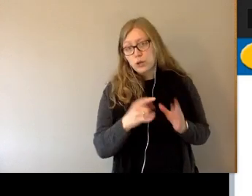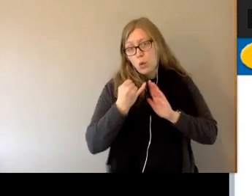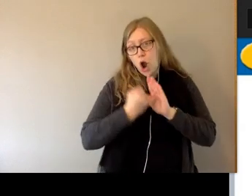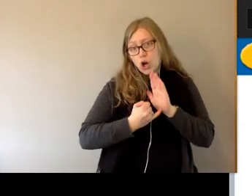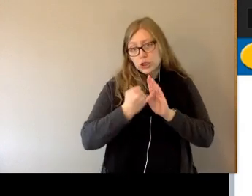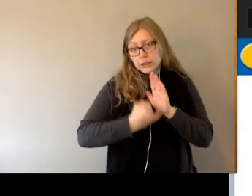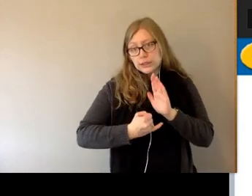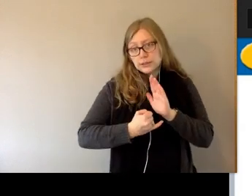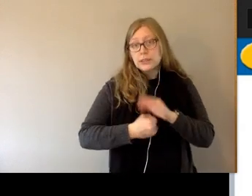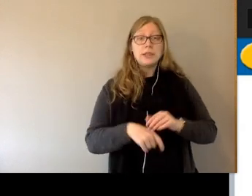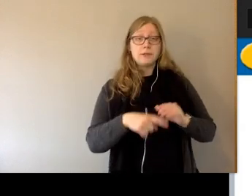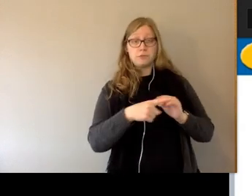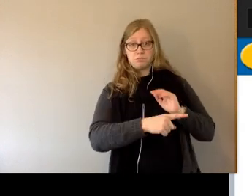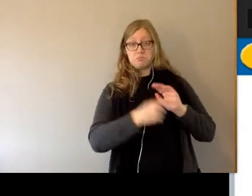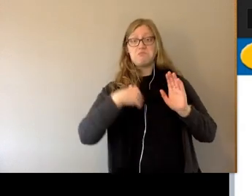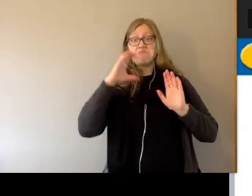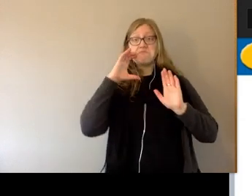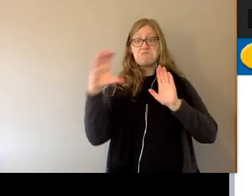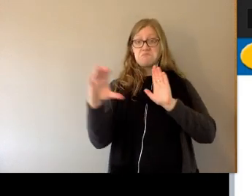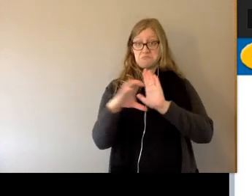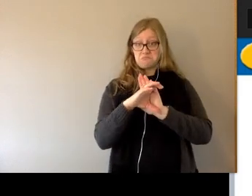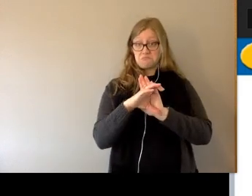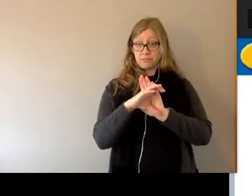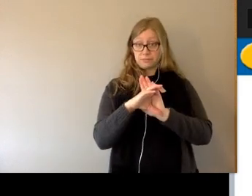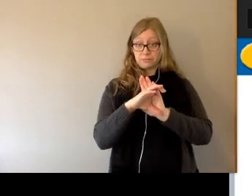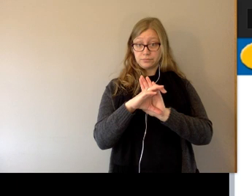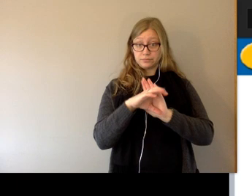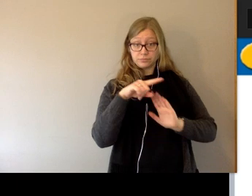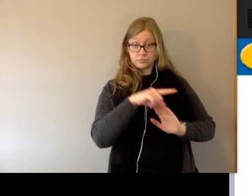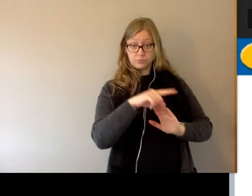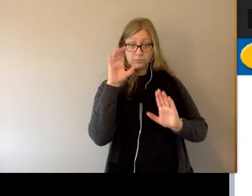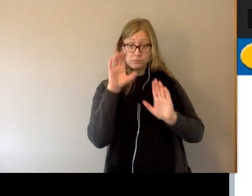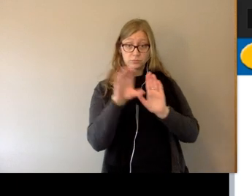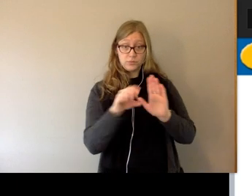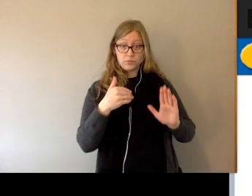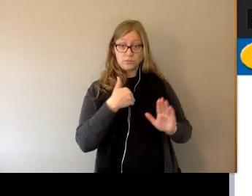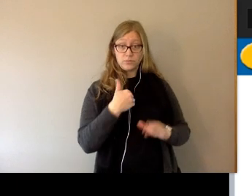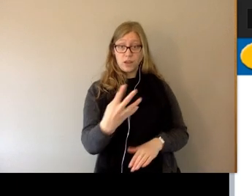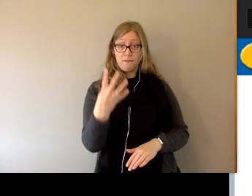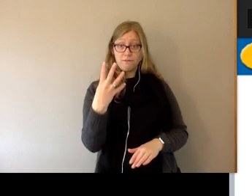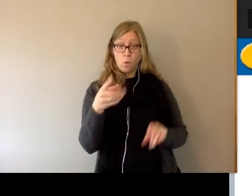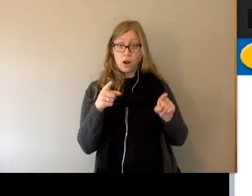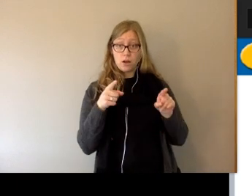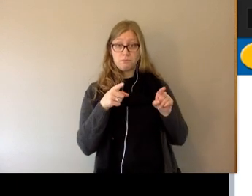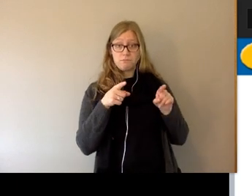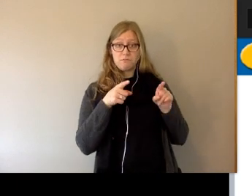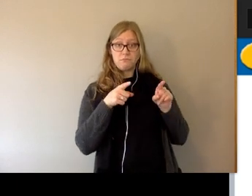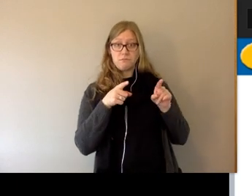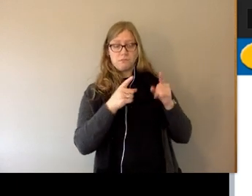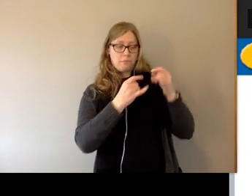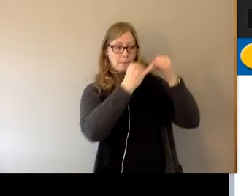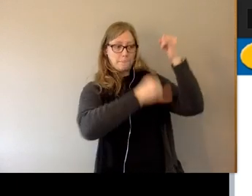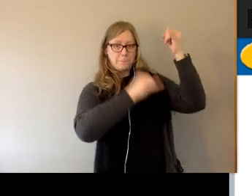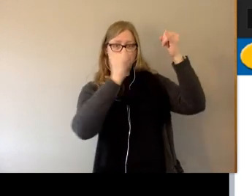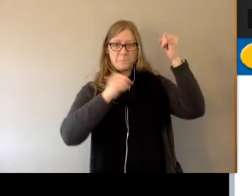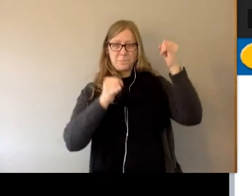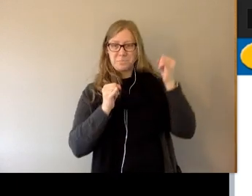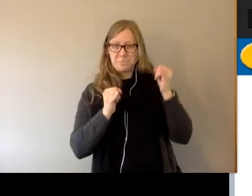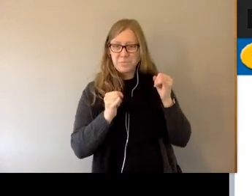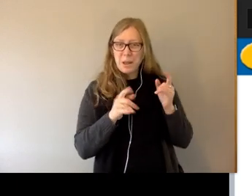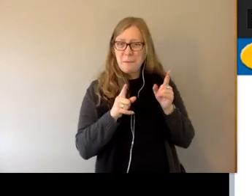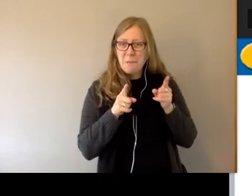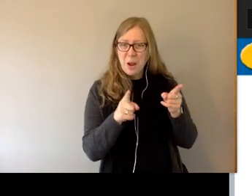picture, and we can see that in this picture we have 4 parallel trees. And we also have